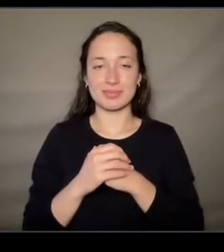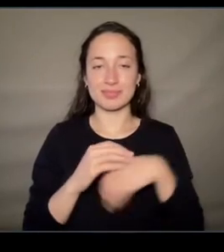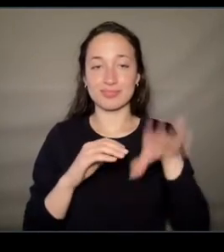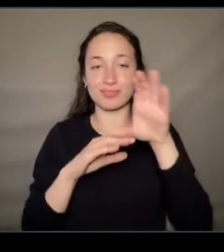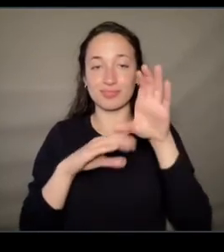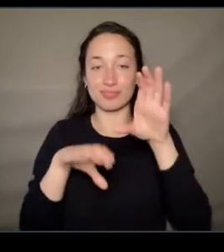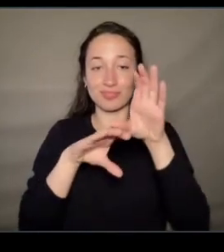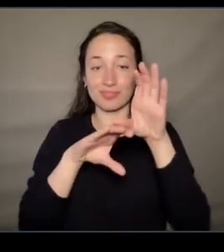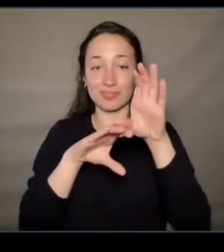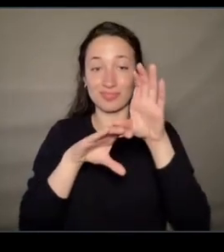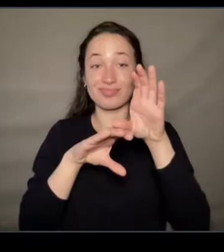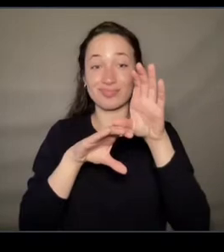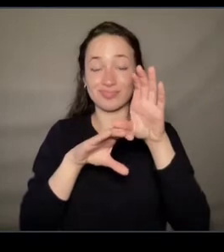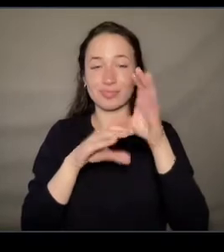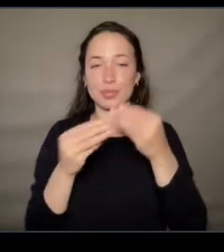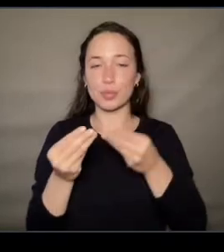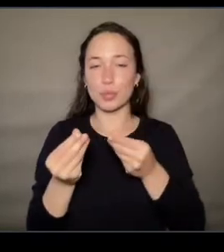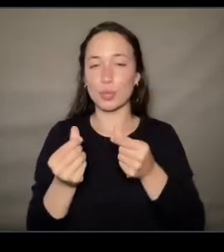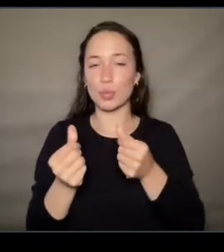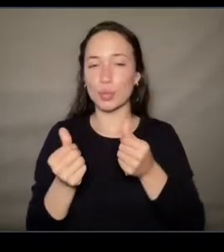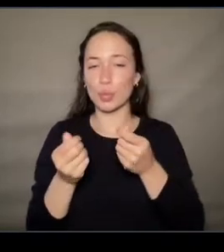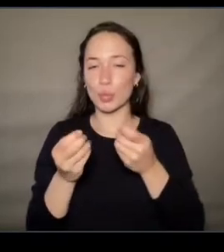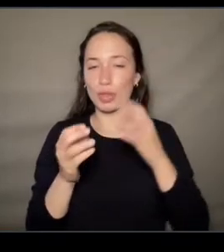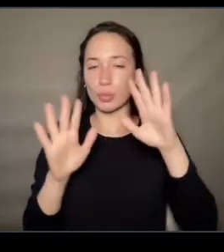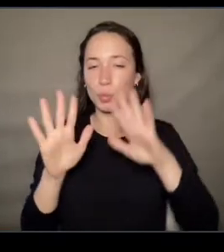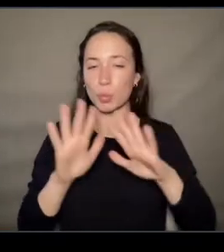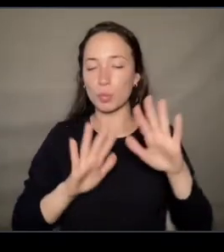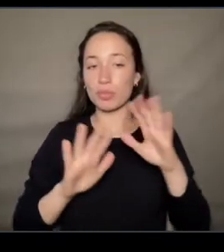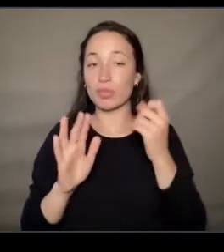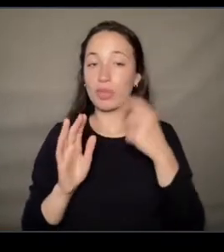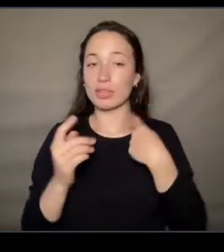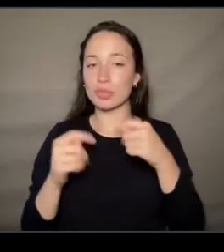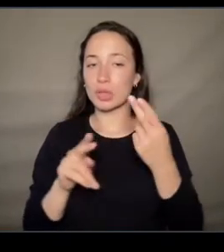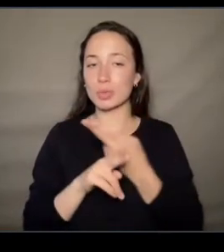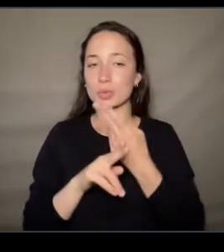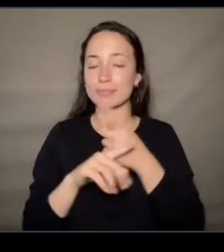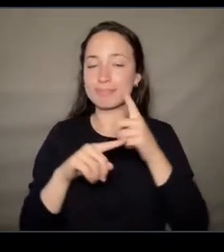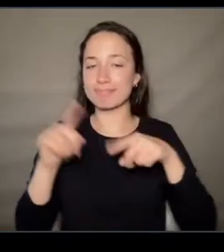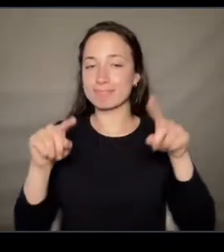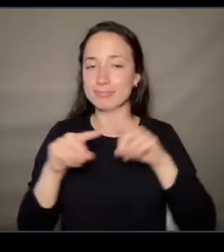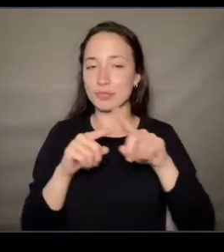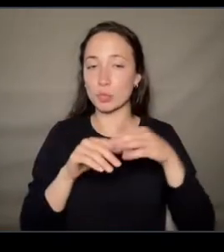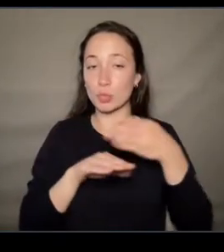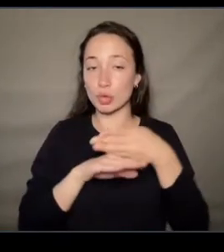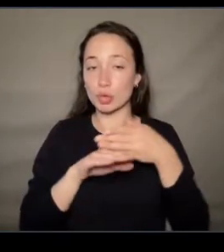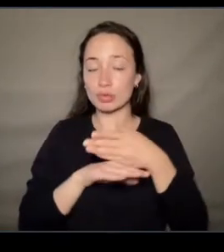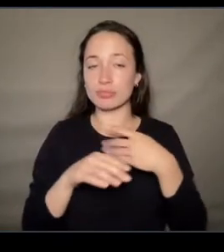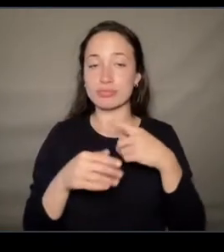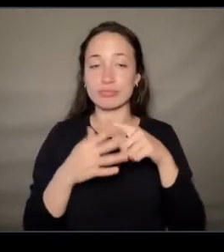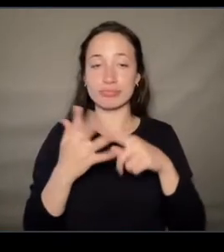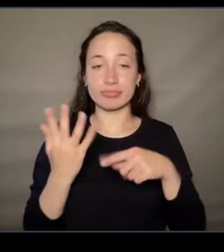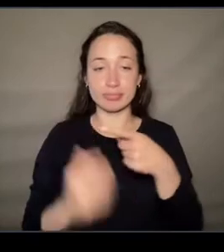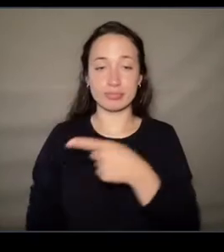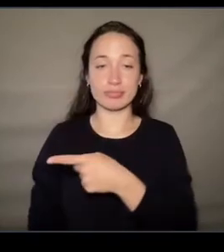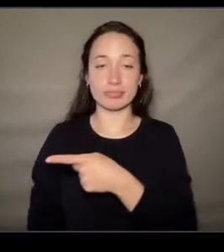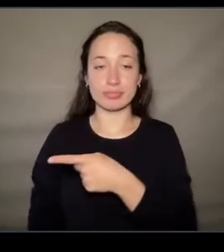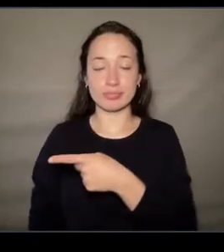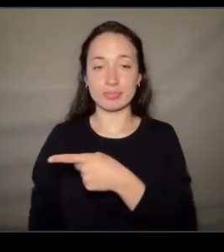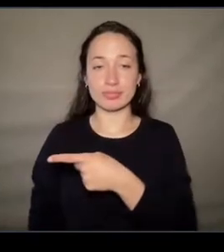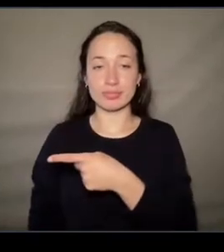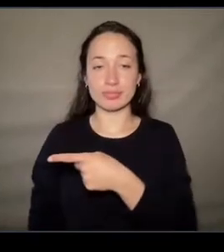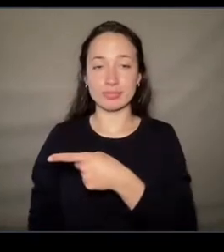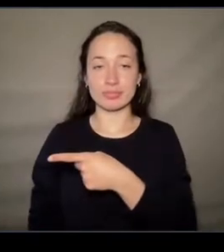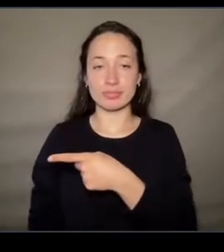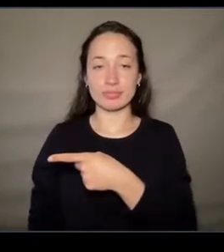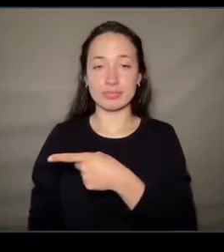On the smooth surface of this chest-on-chest, I tried to use a variety of woods, Macore, Ambonia